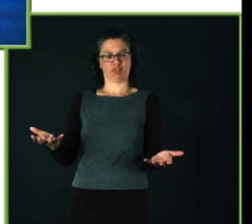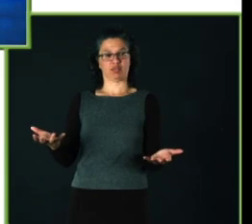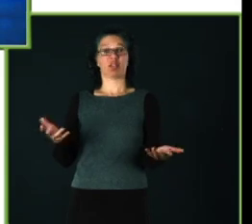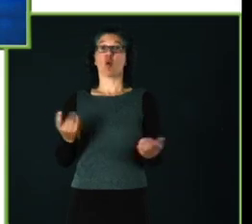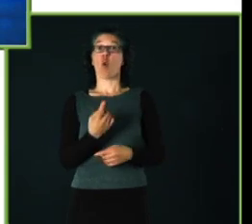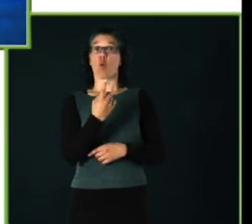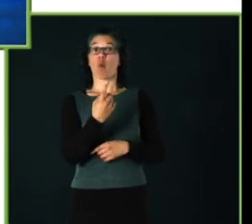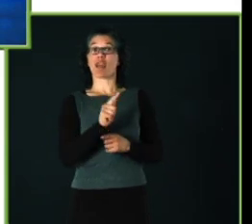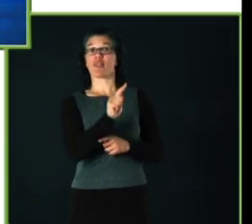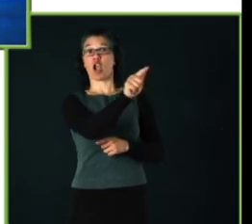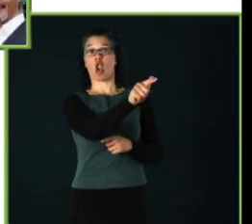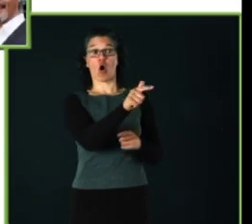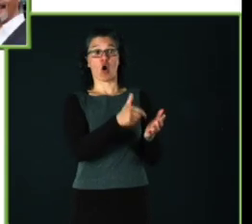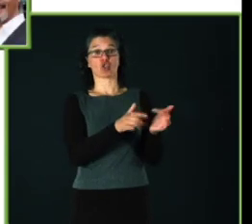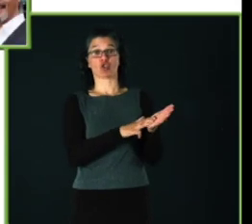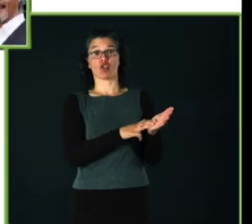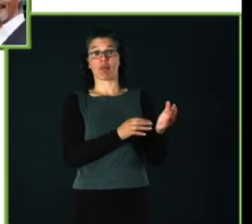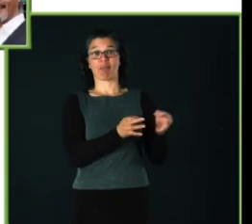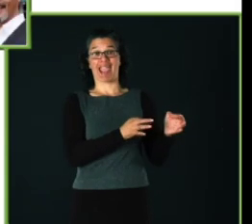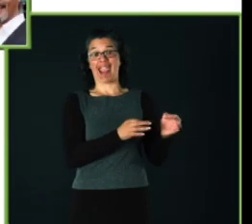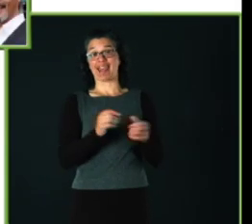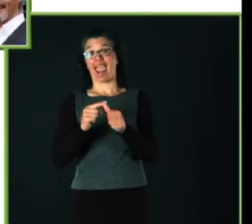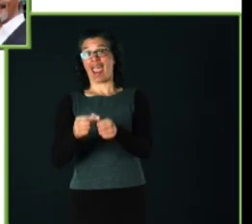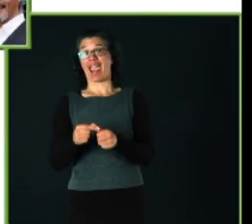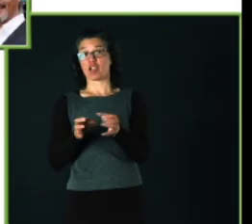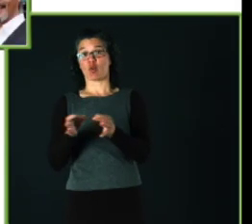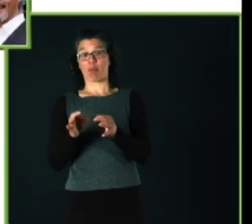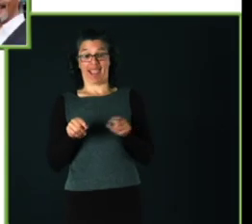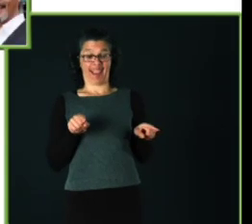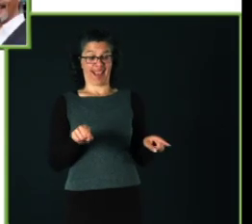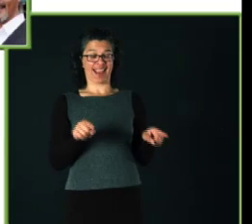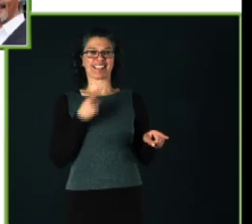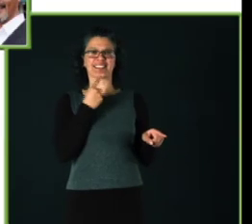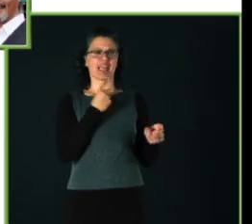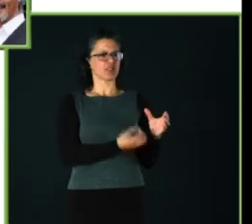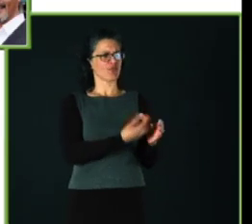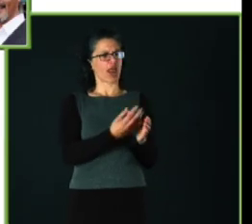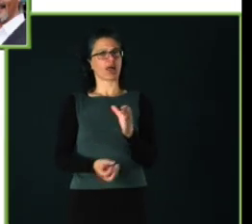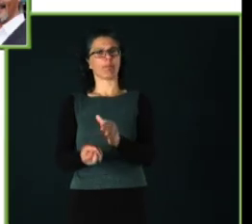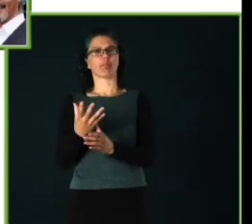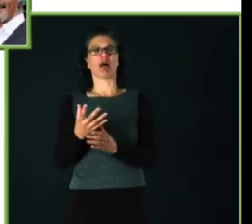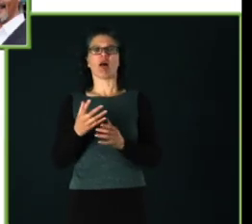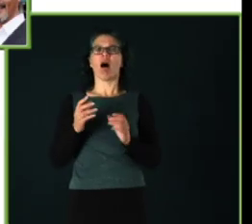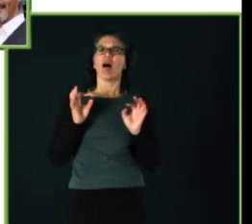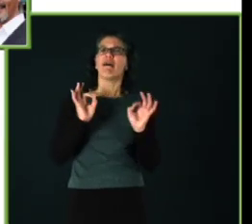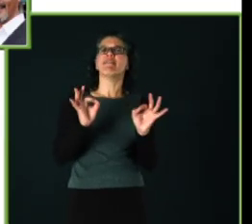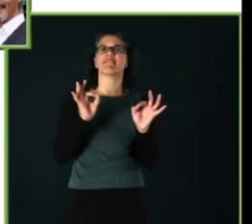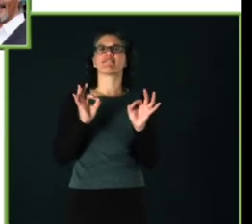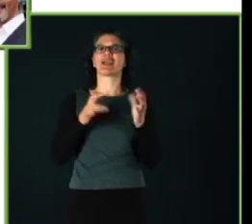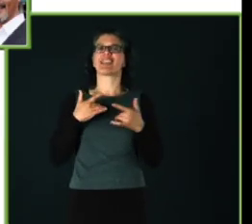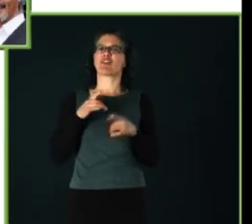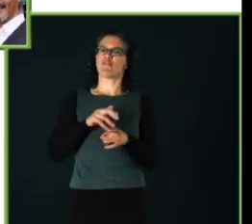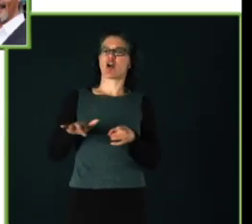long-term plan, in our annual plan, that actually says about developing the ultimate living environment in Whangarei. And if we